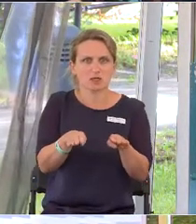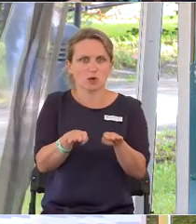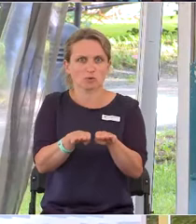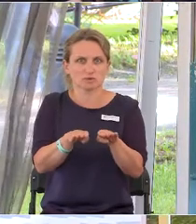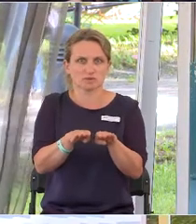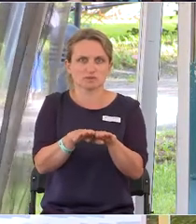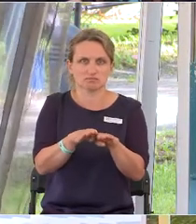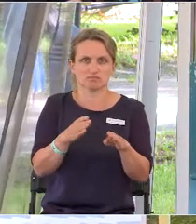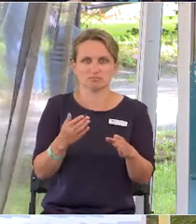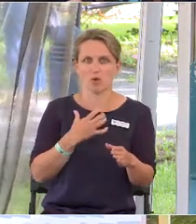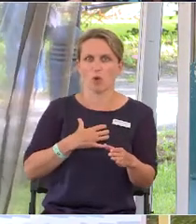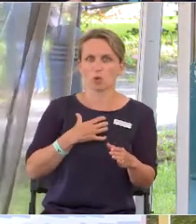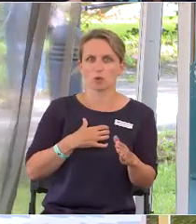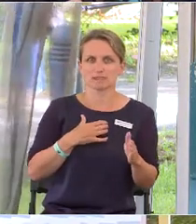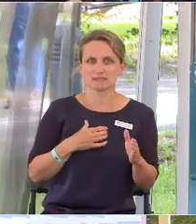some